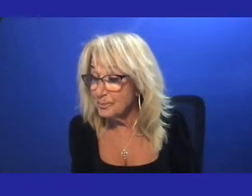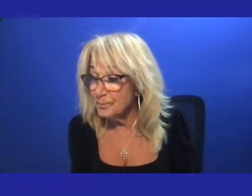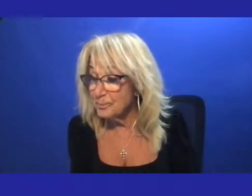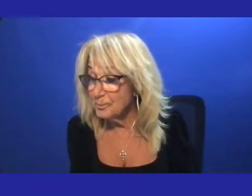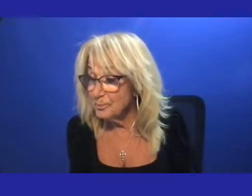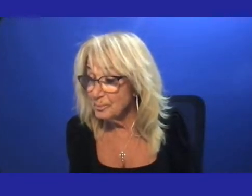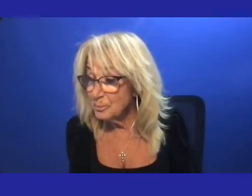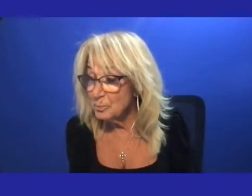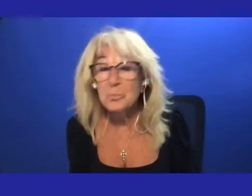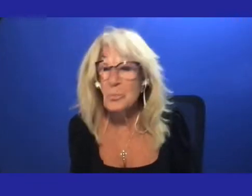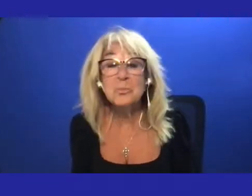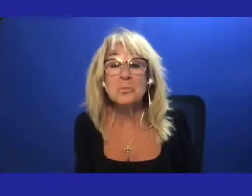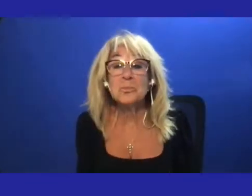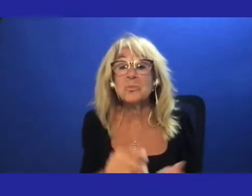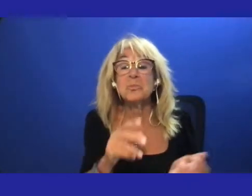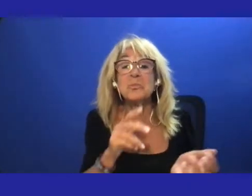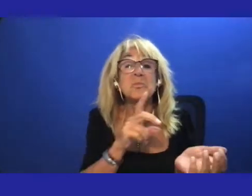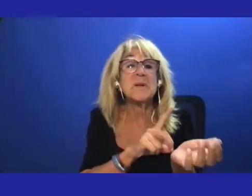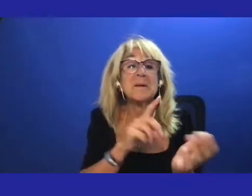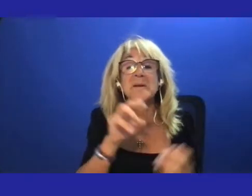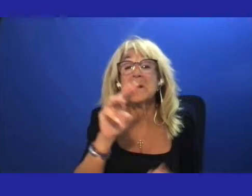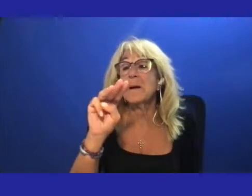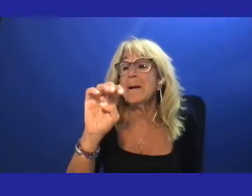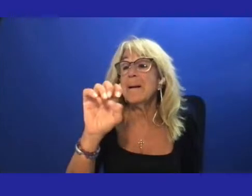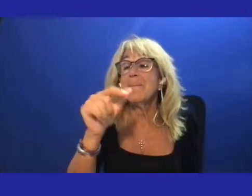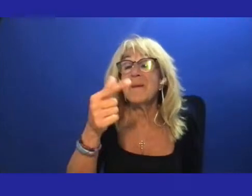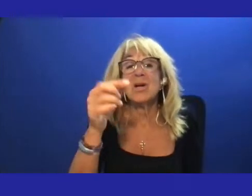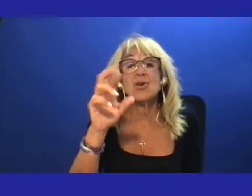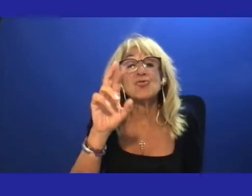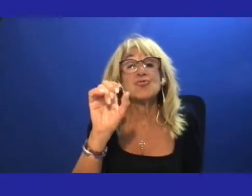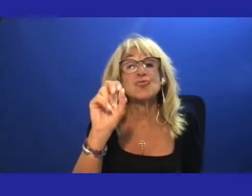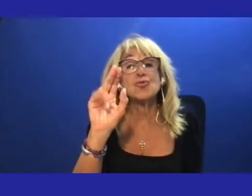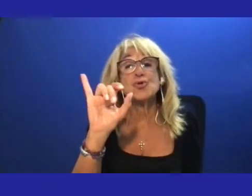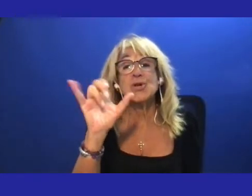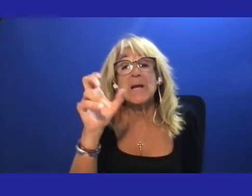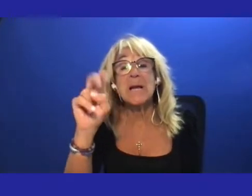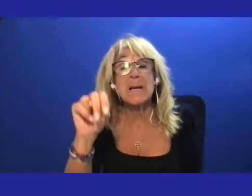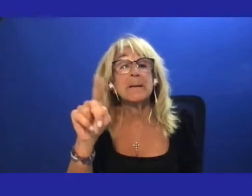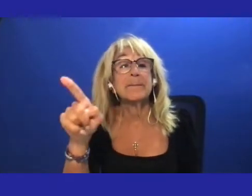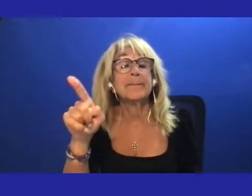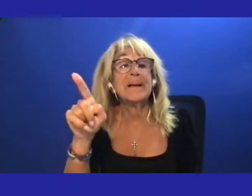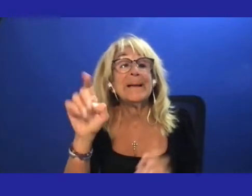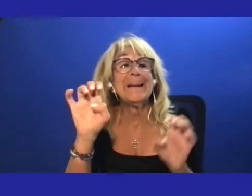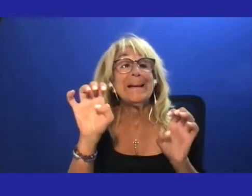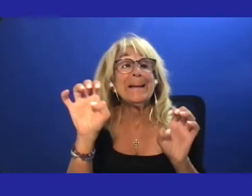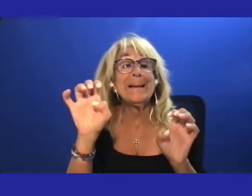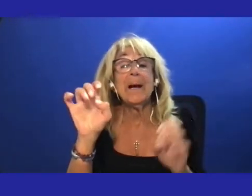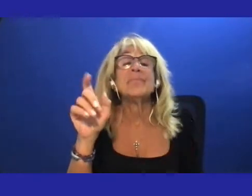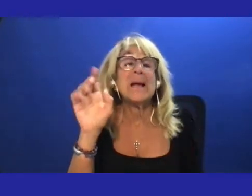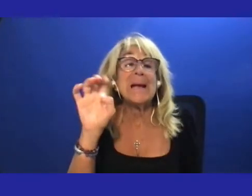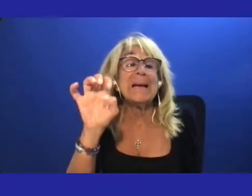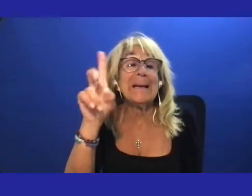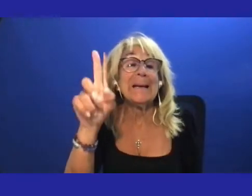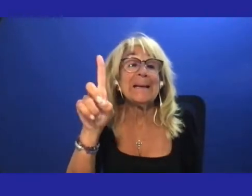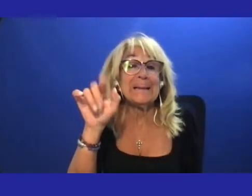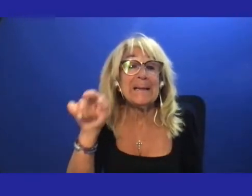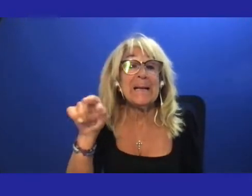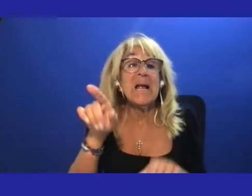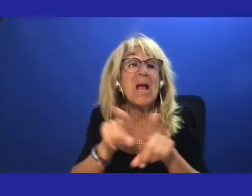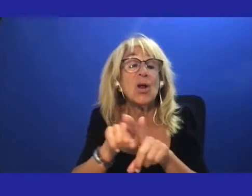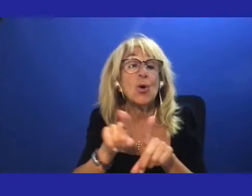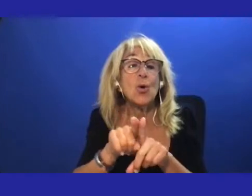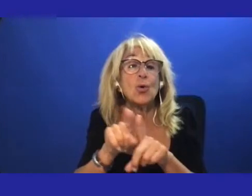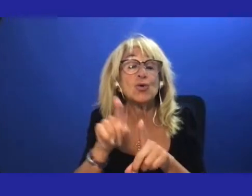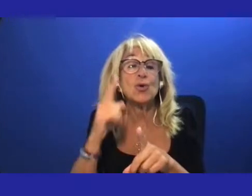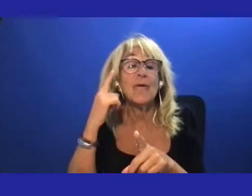Dr. Megadushian is an emergency room physician as well as leading our IMCEL lab, Institute for Medical Simulation Advanced